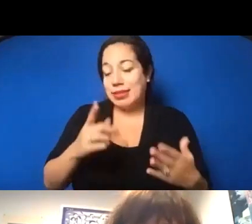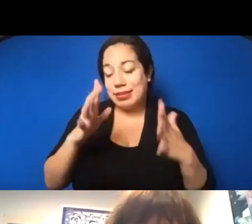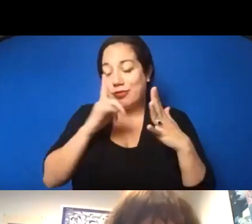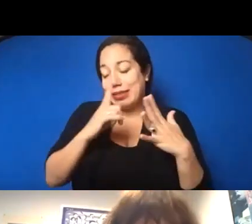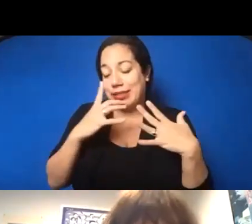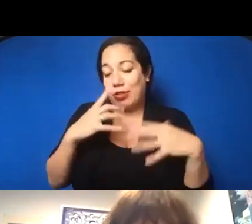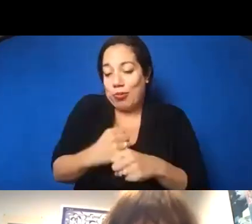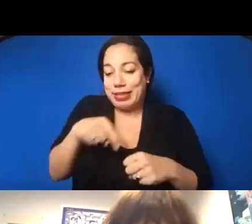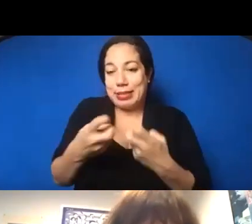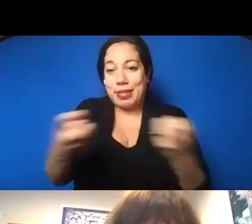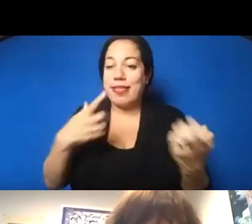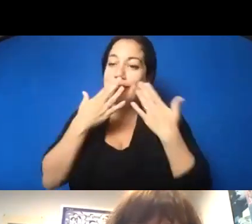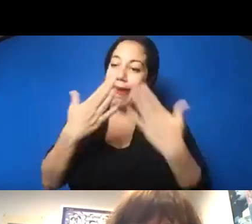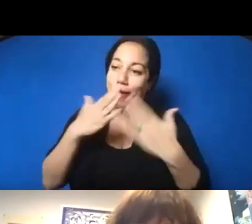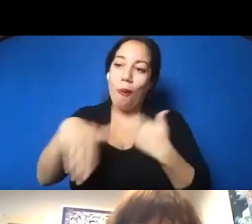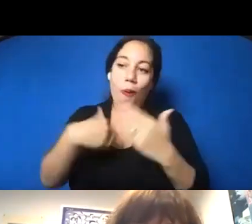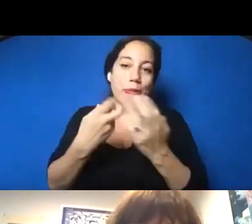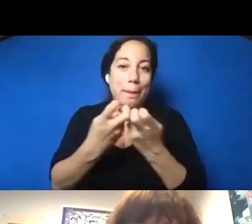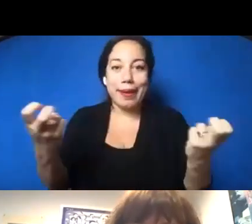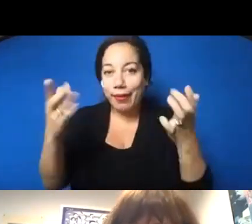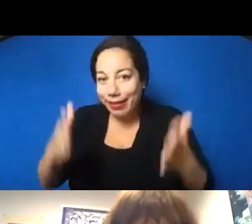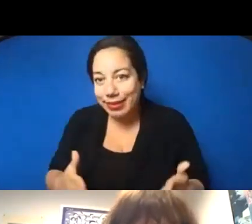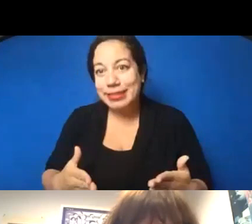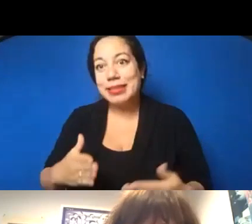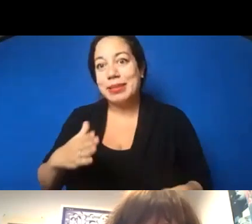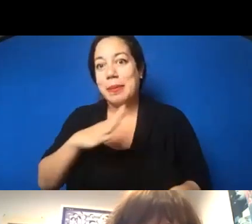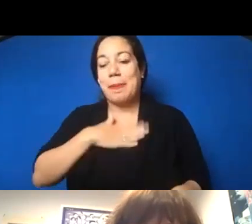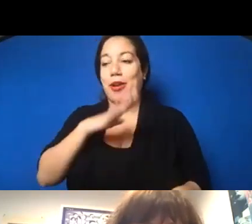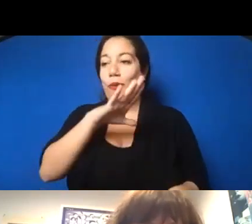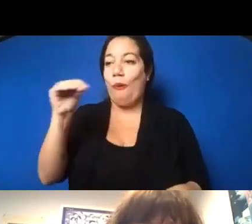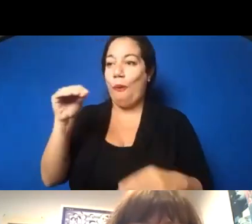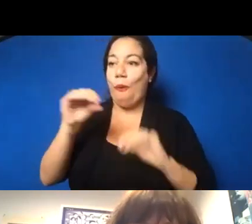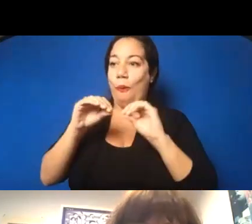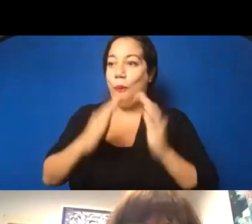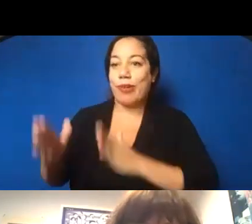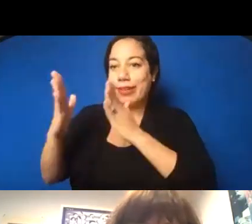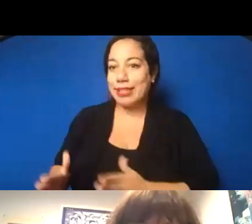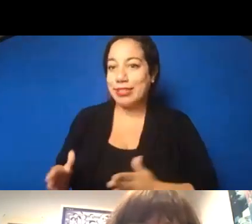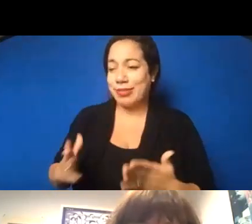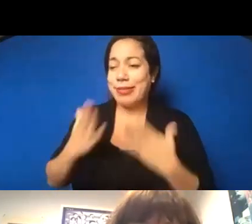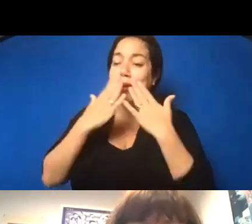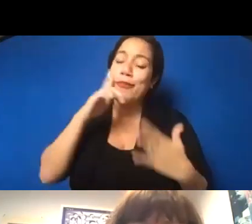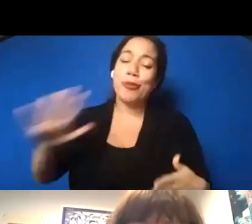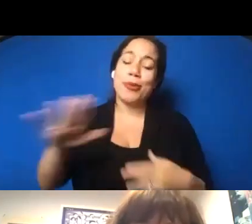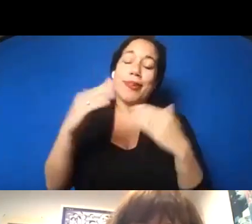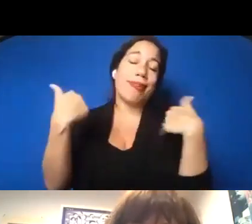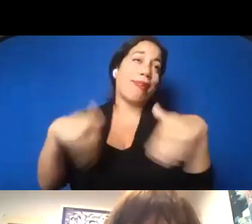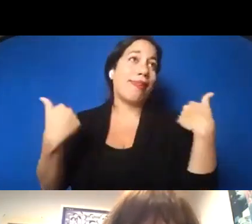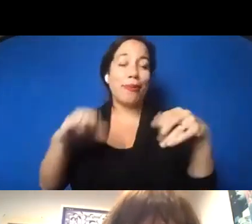and rethank all the panelists and my co-organizers for this incredible work. Please